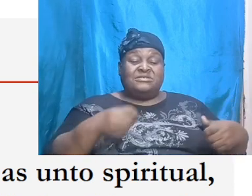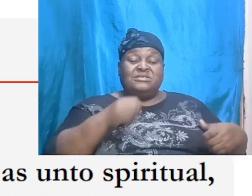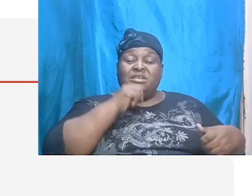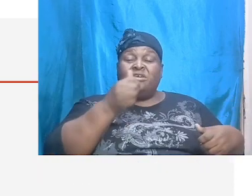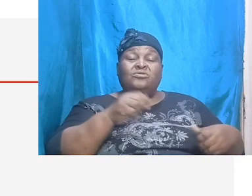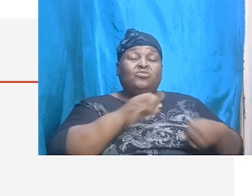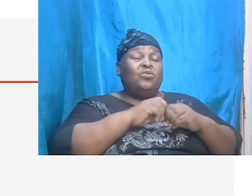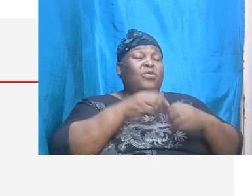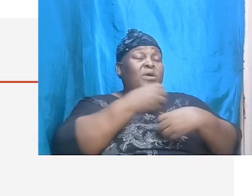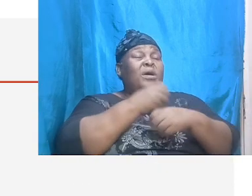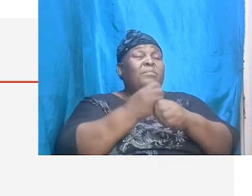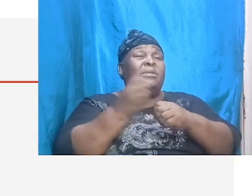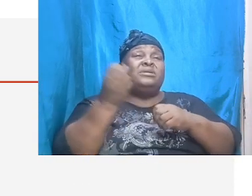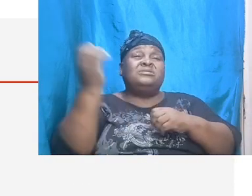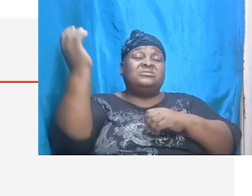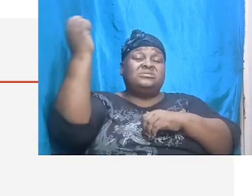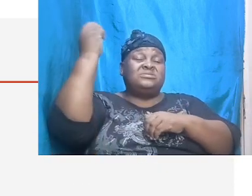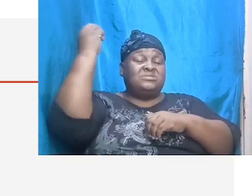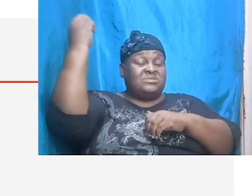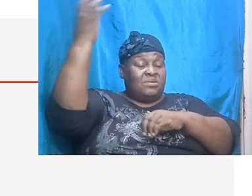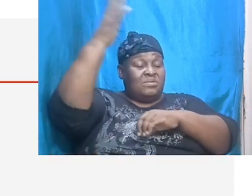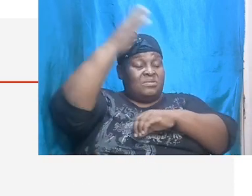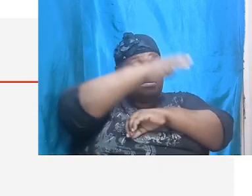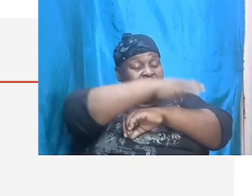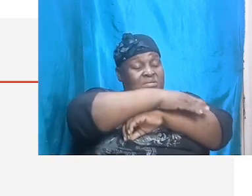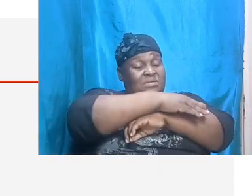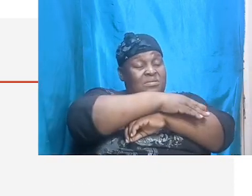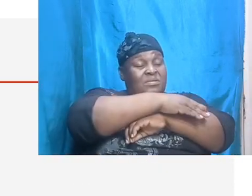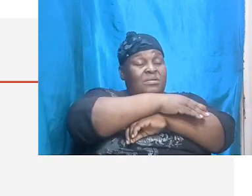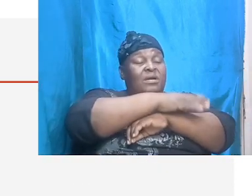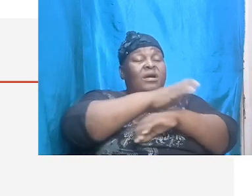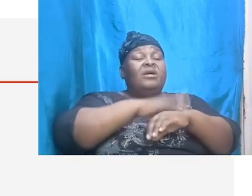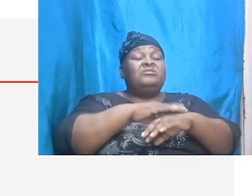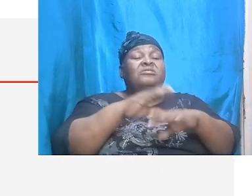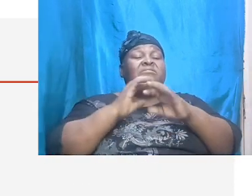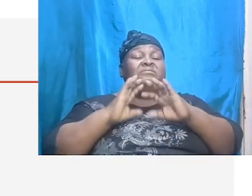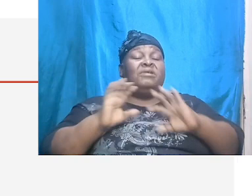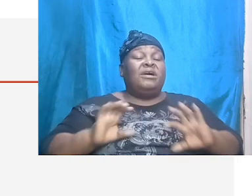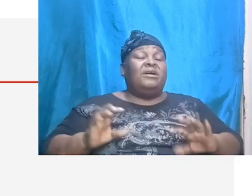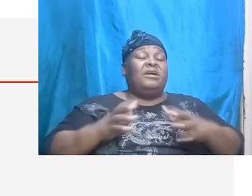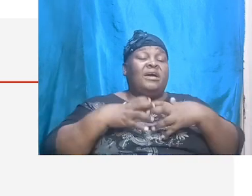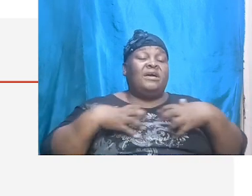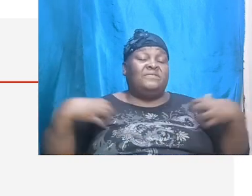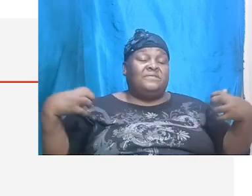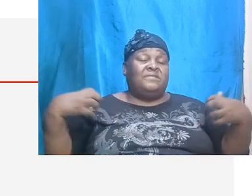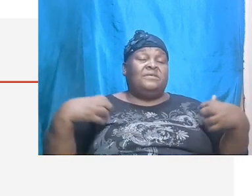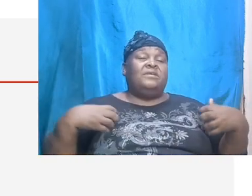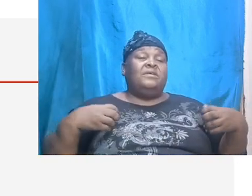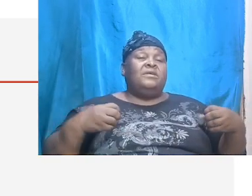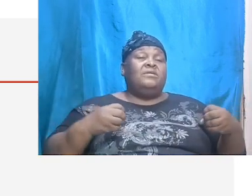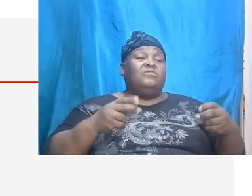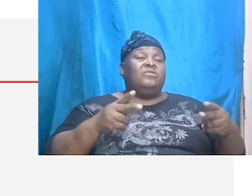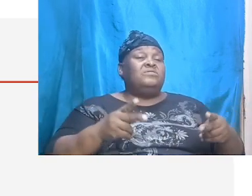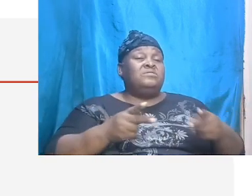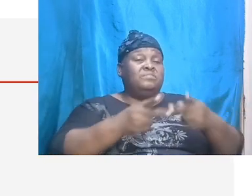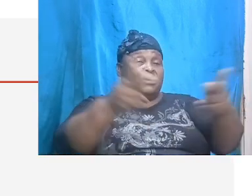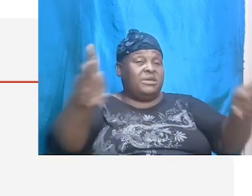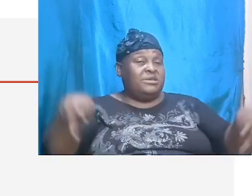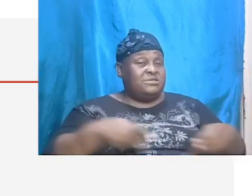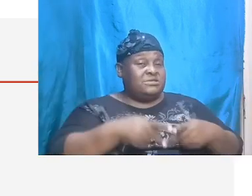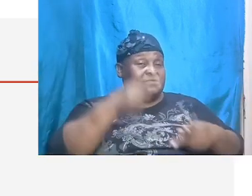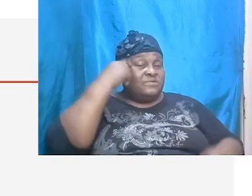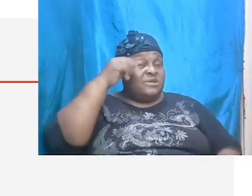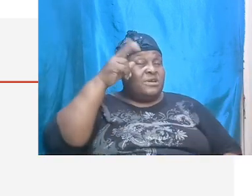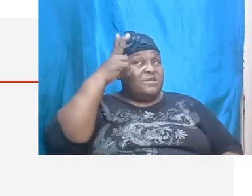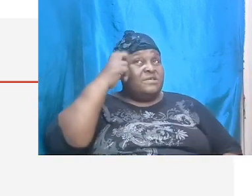down on your wrath and give no opportunity to the devil. So enemy number one shows us that we can be angry.